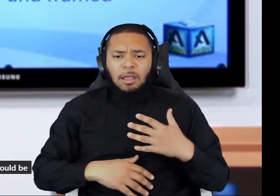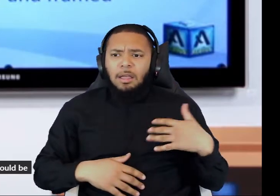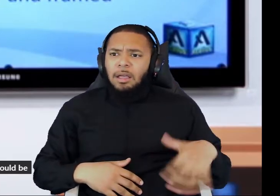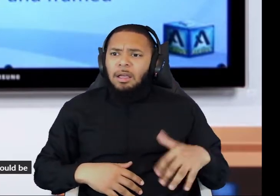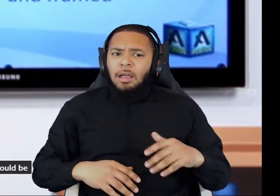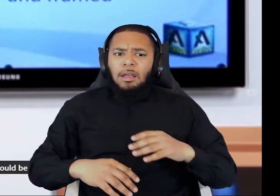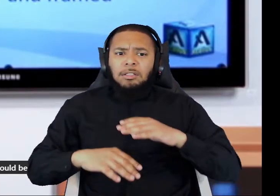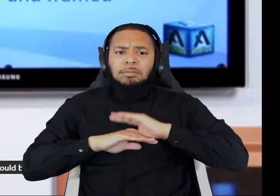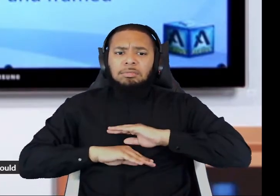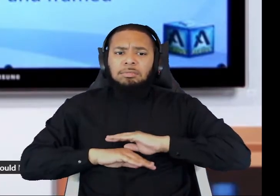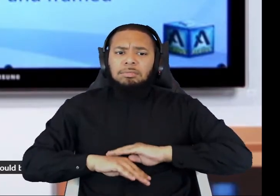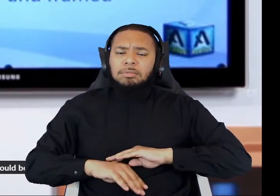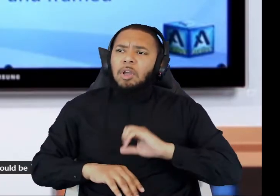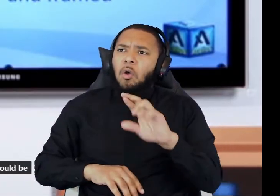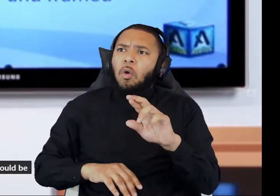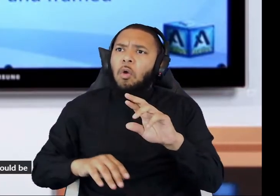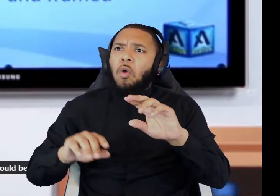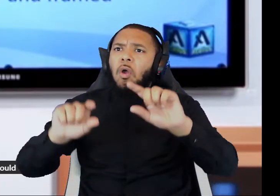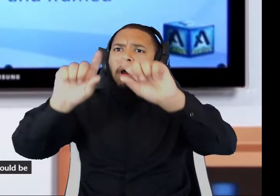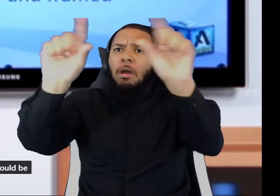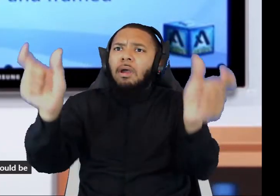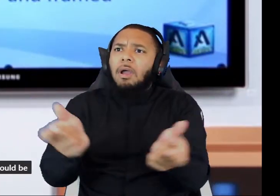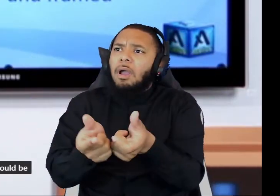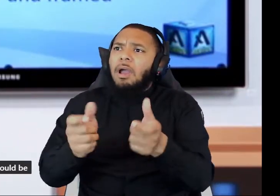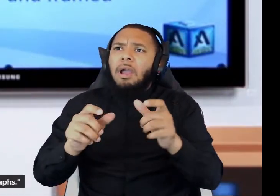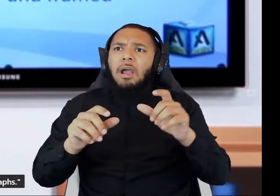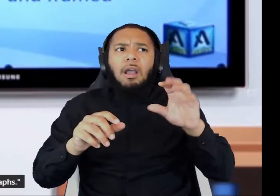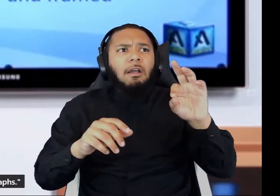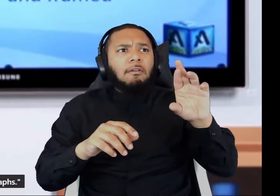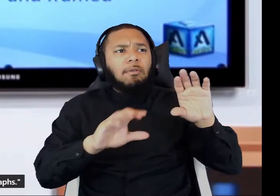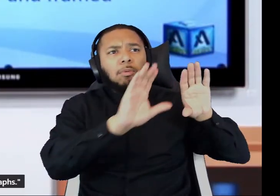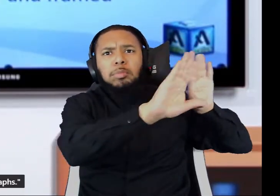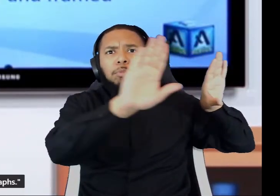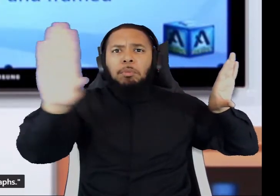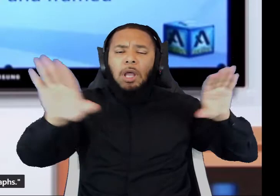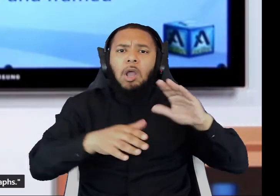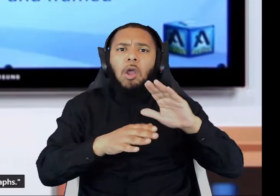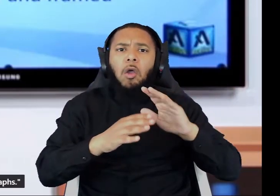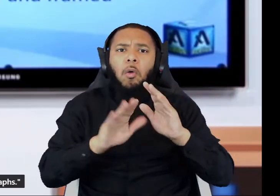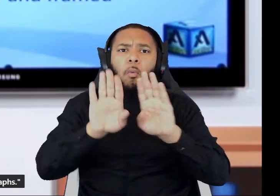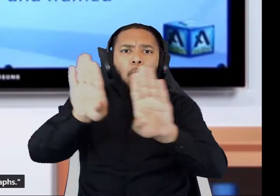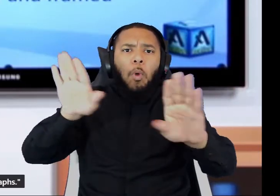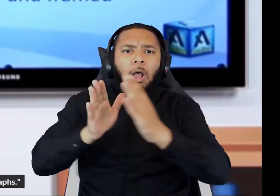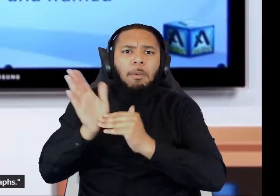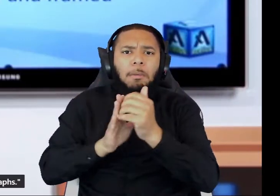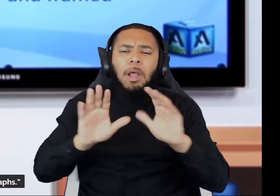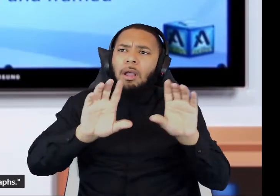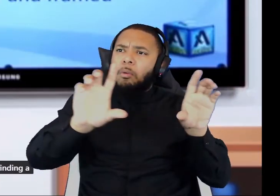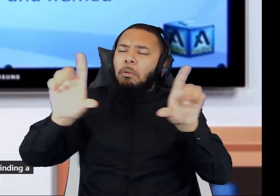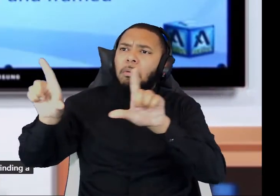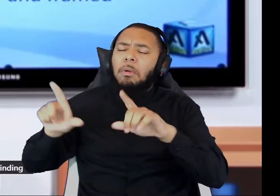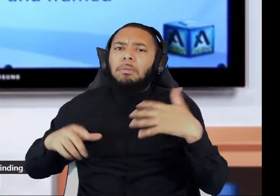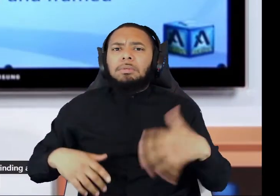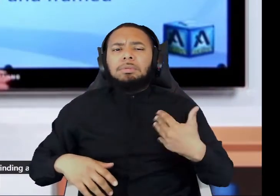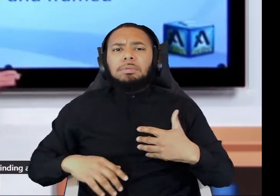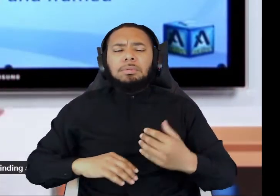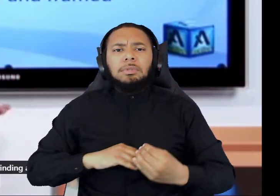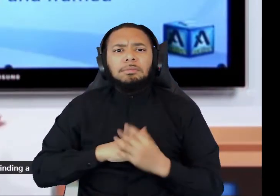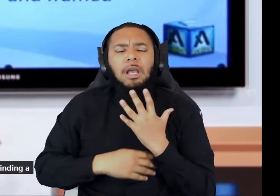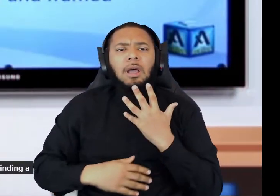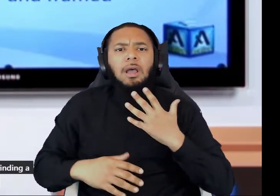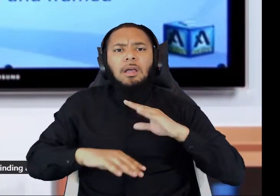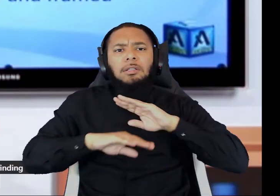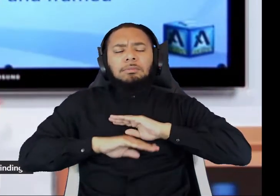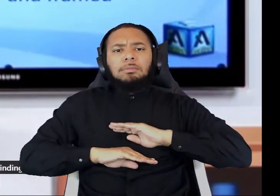me, or that there could be such solace to the soul in wallpaper and framed lithographs. He's coming